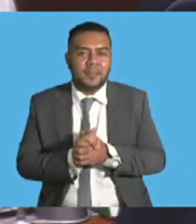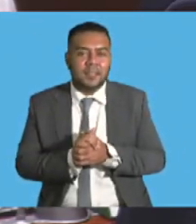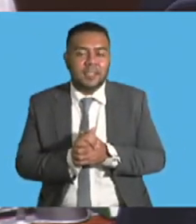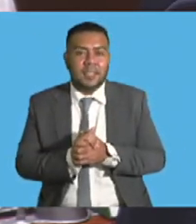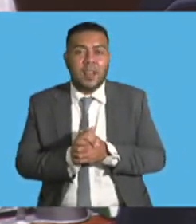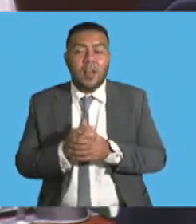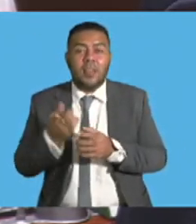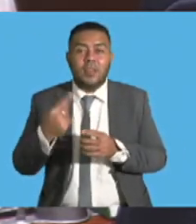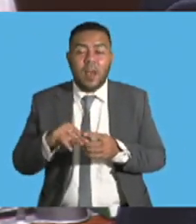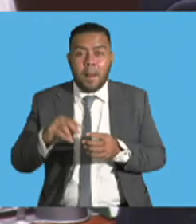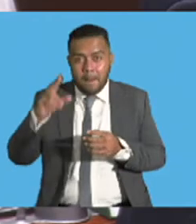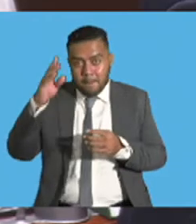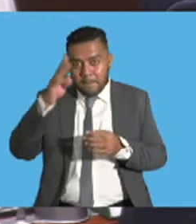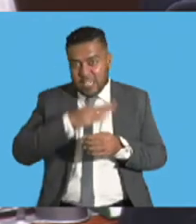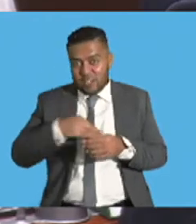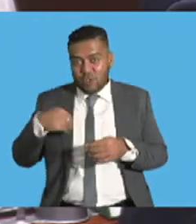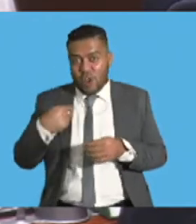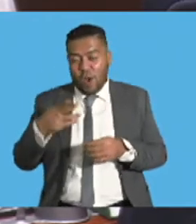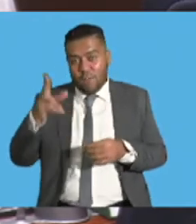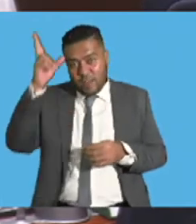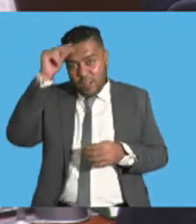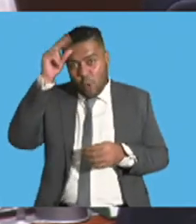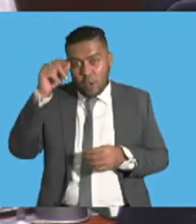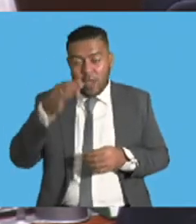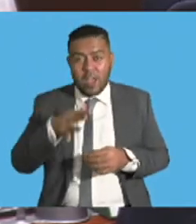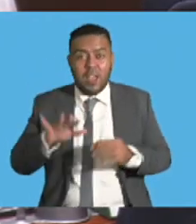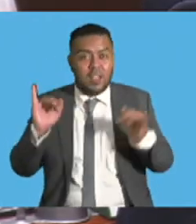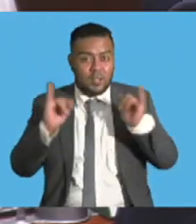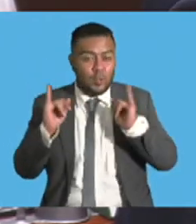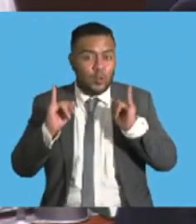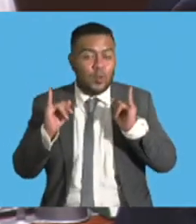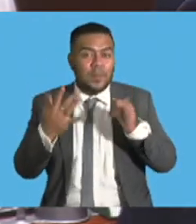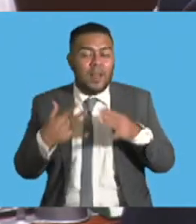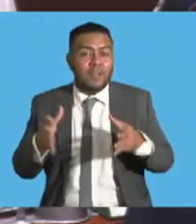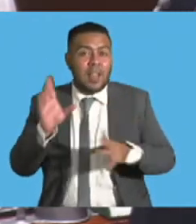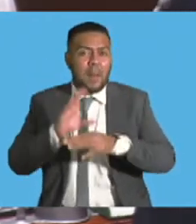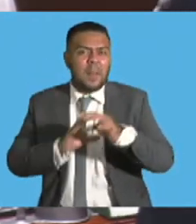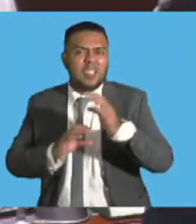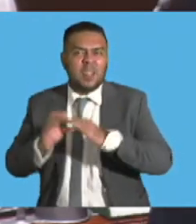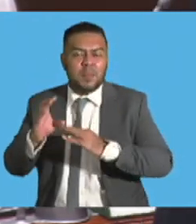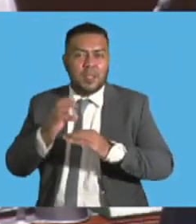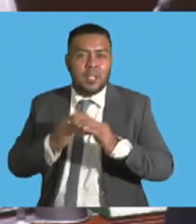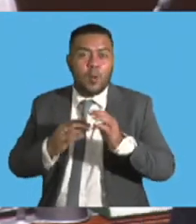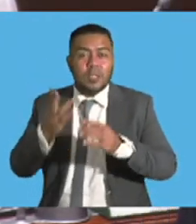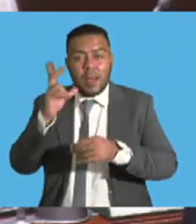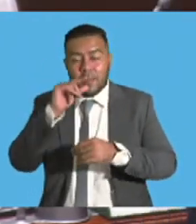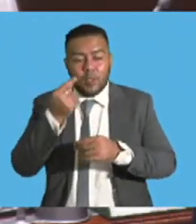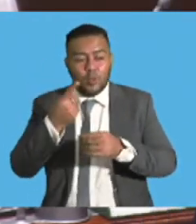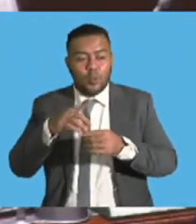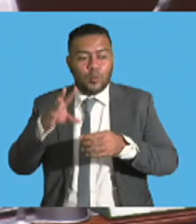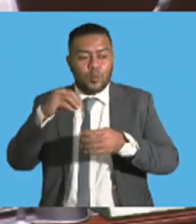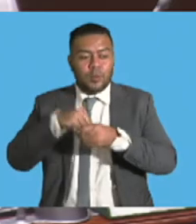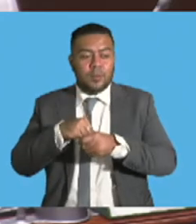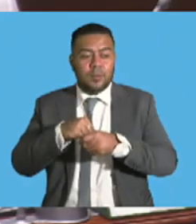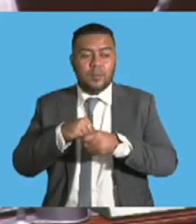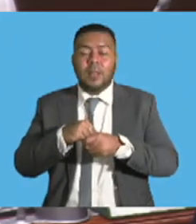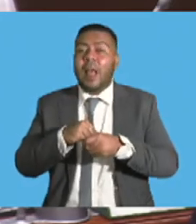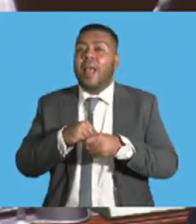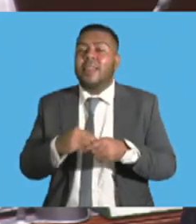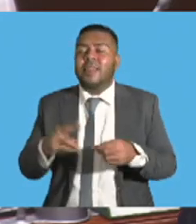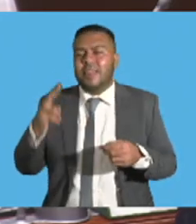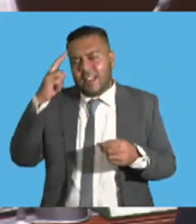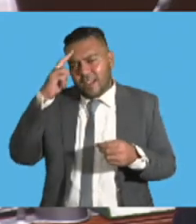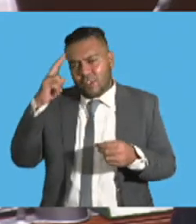The Ministry of iTaukei Affairs, through its capacity building component, was also able to engage the members of the National iTaukei